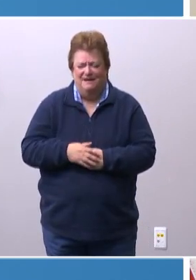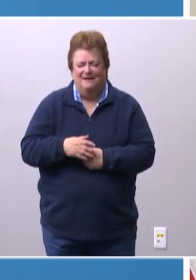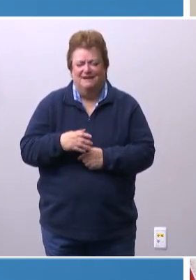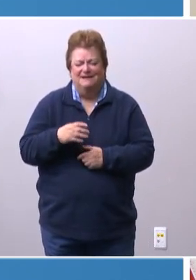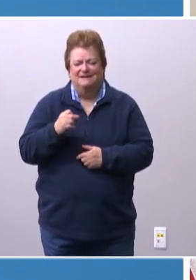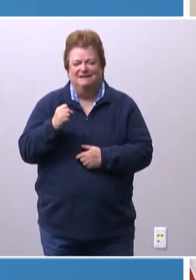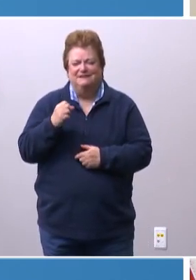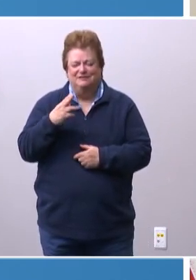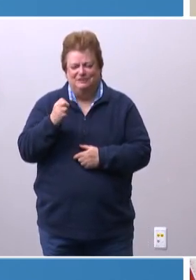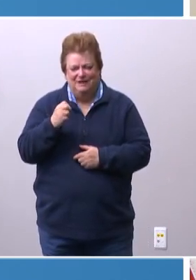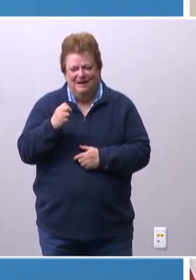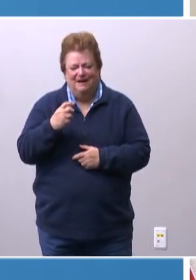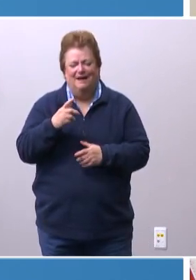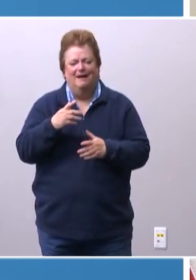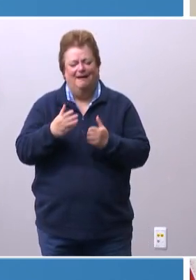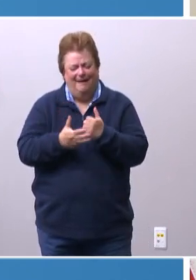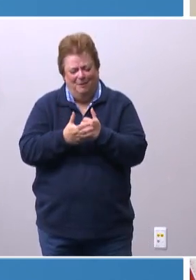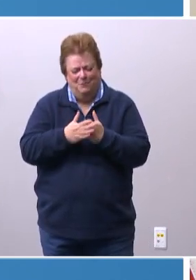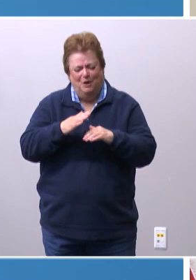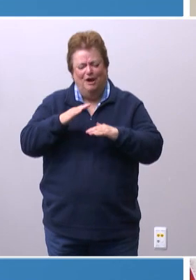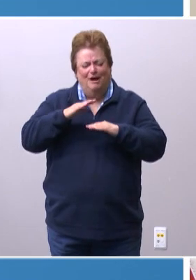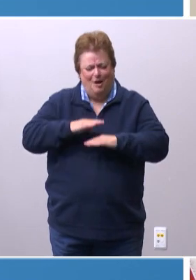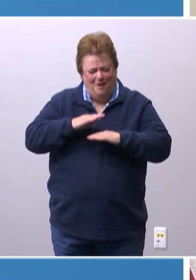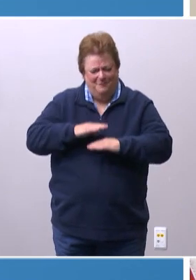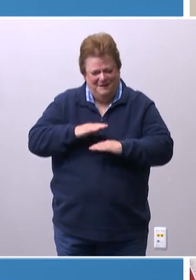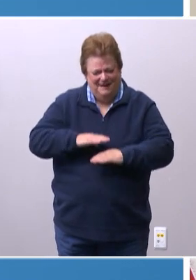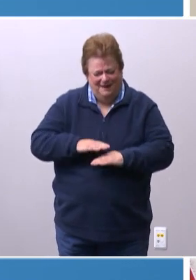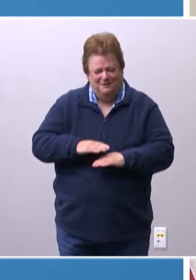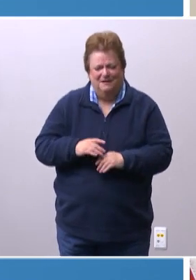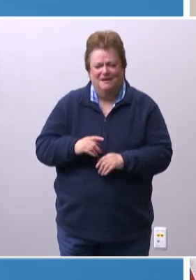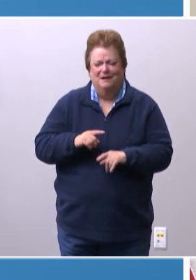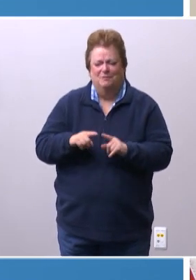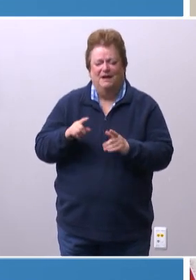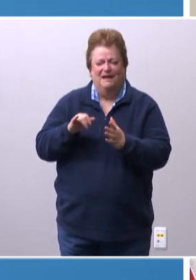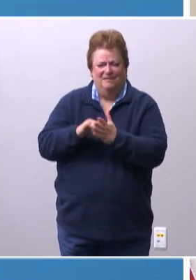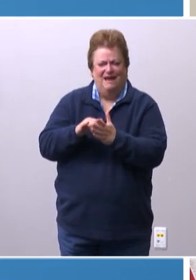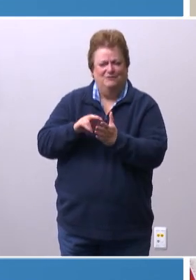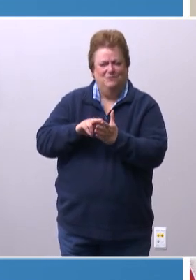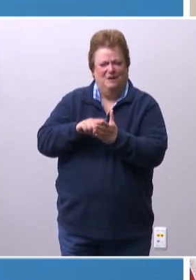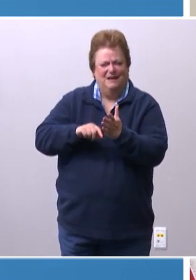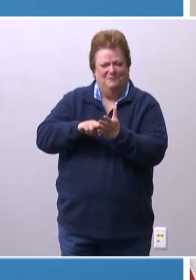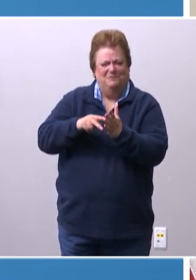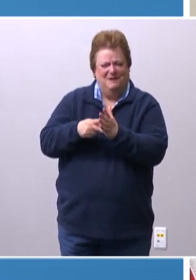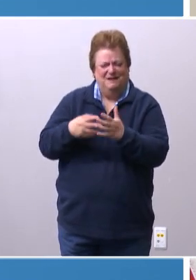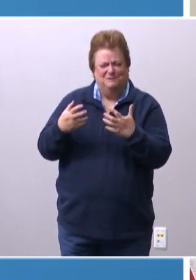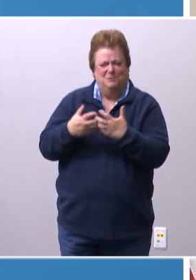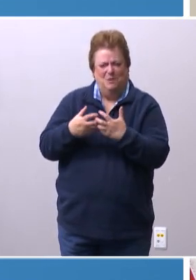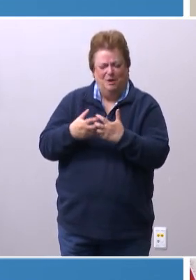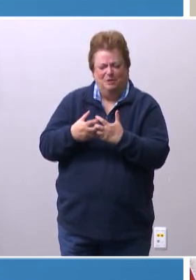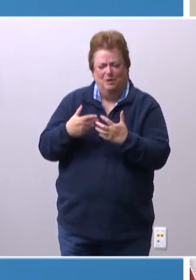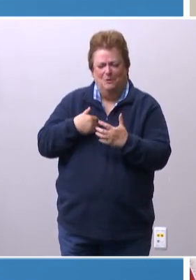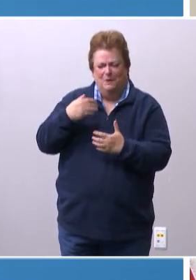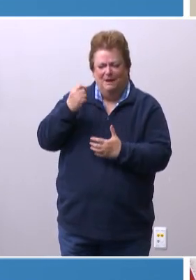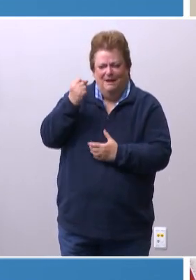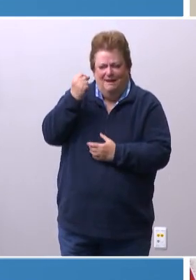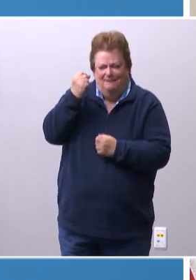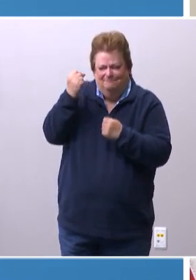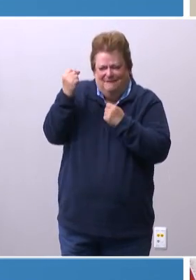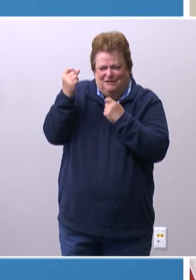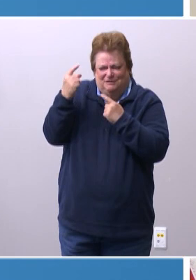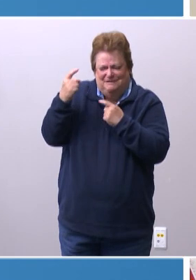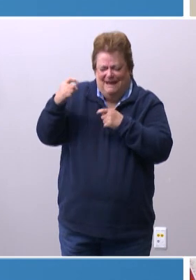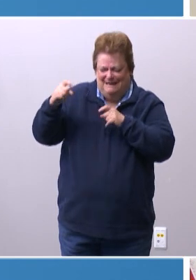that. She calmed me down first. But that's what a partner is, that we know what the needs are of each other, and